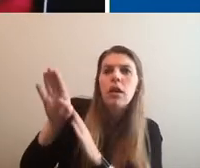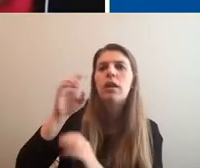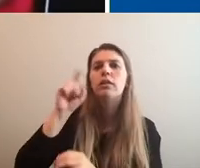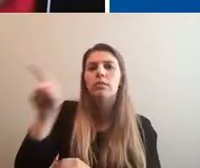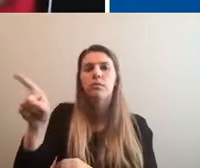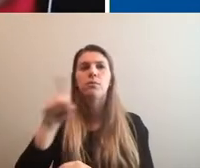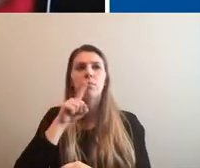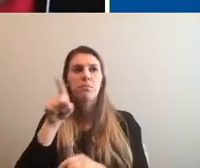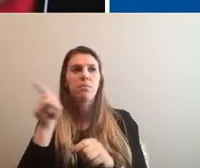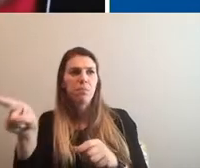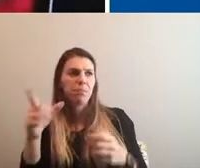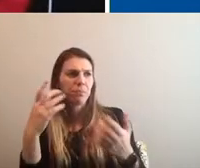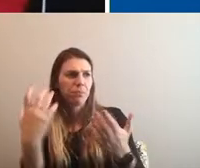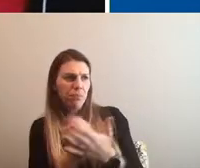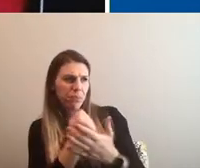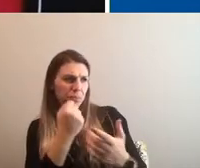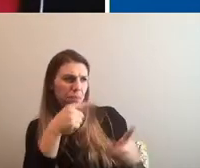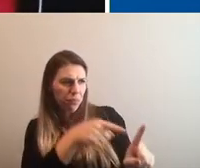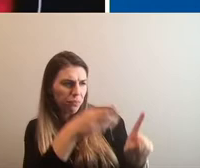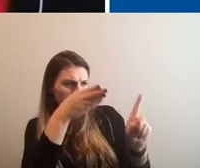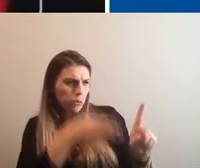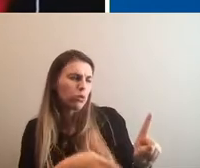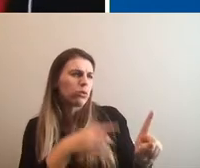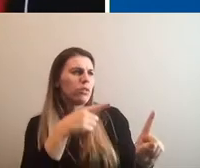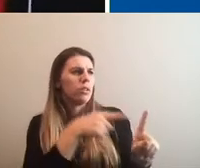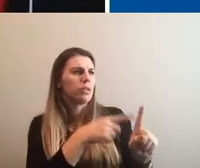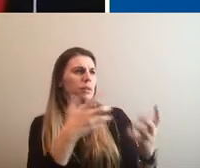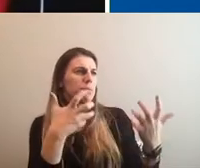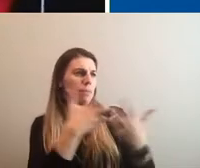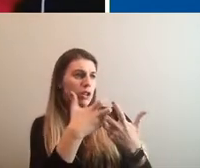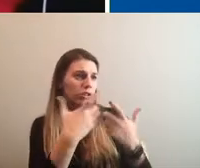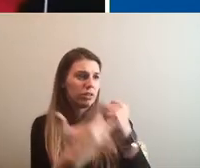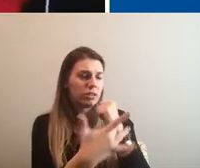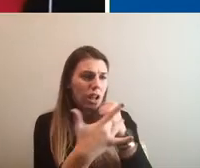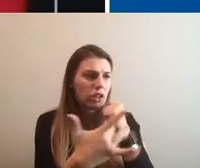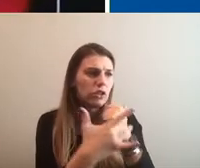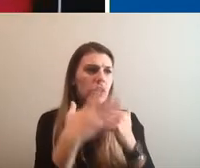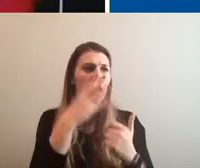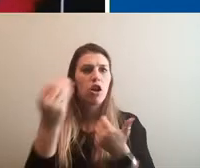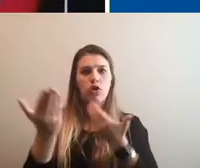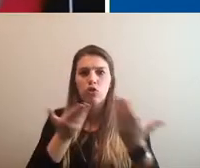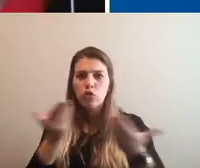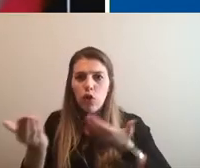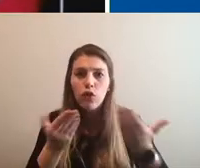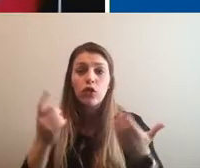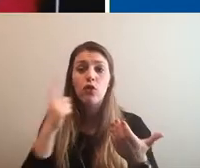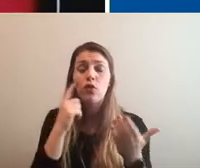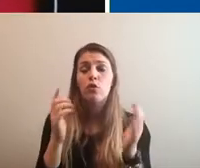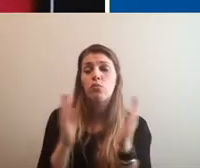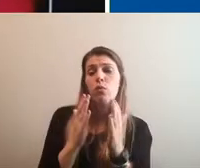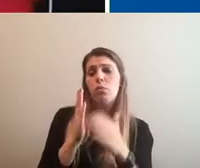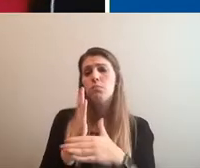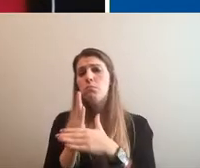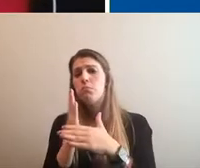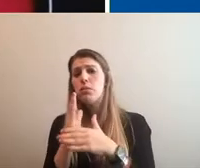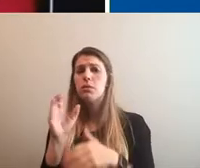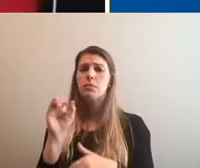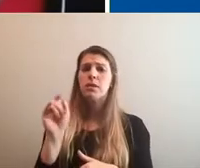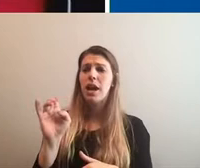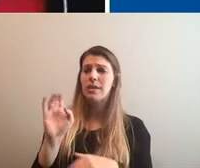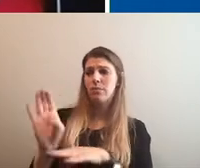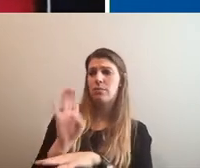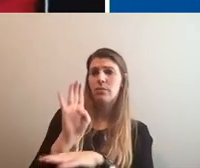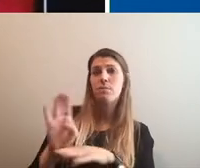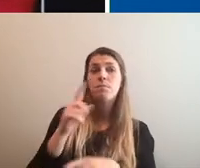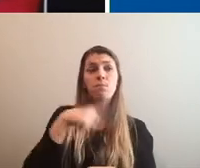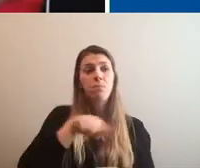little guy. He made a big bet that matching technology and services for small to medium-sized businesses, that those people were